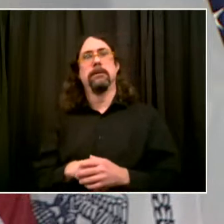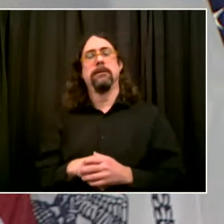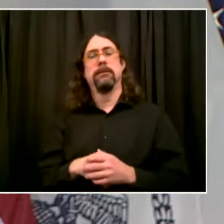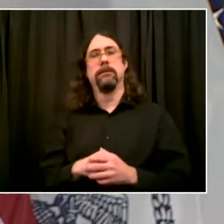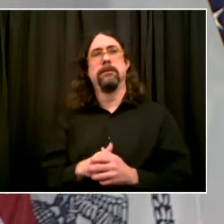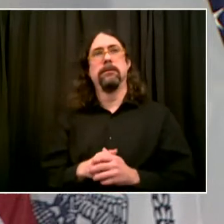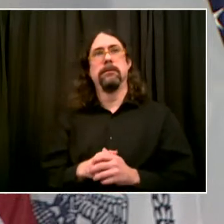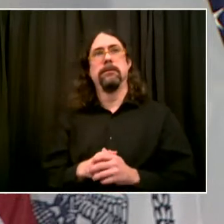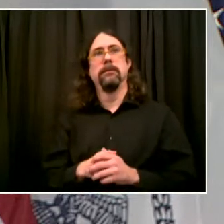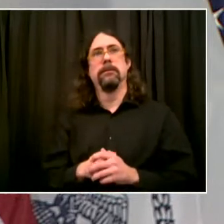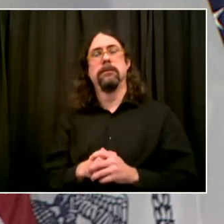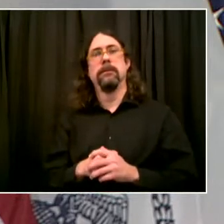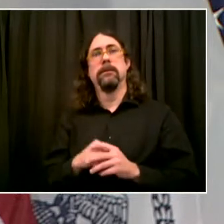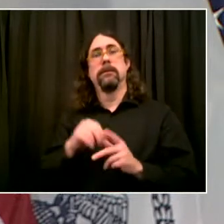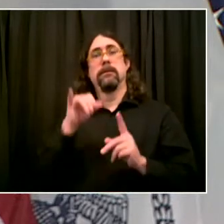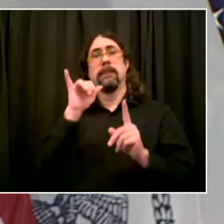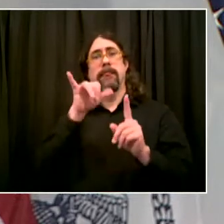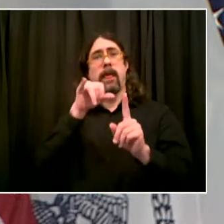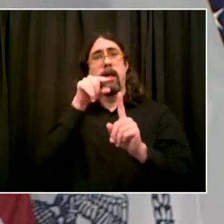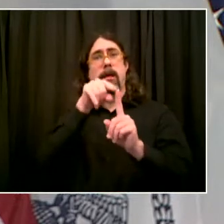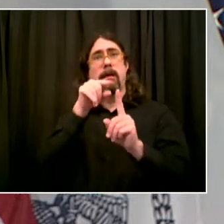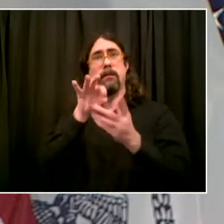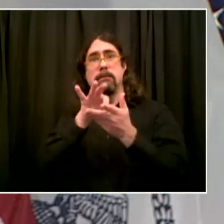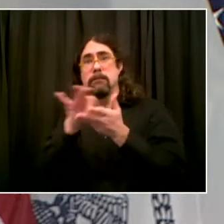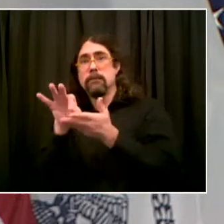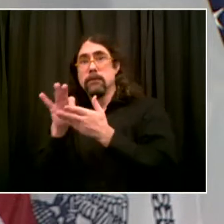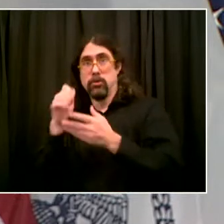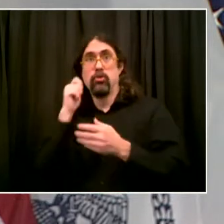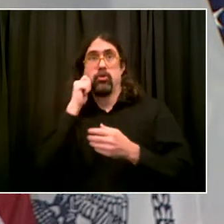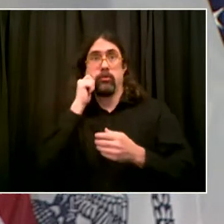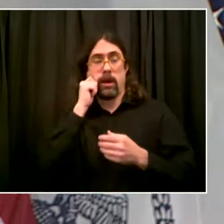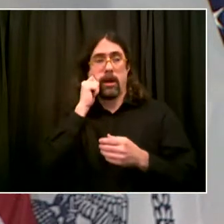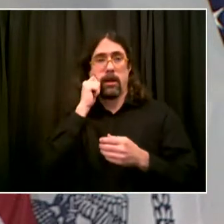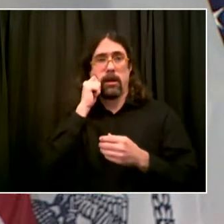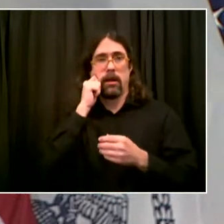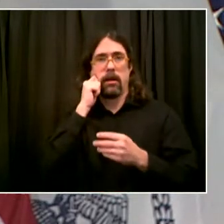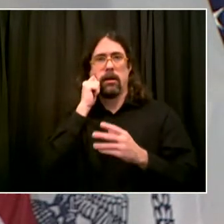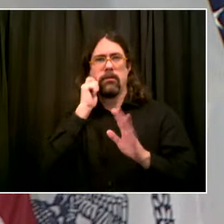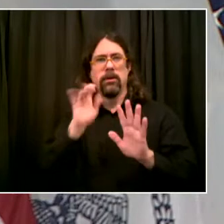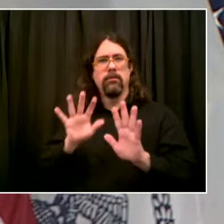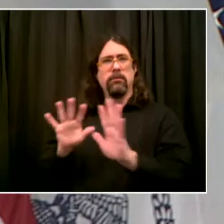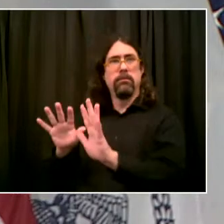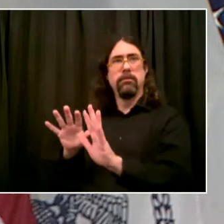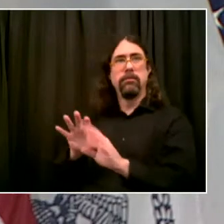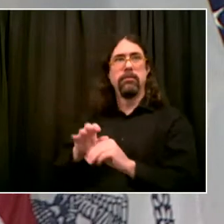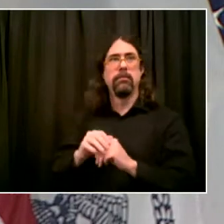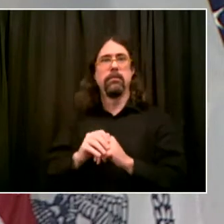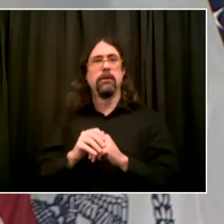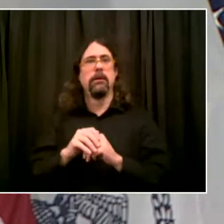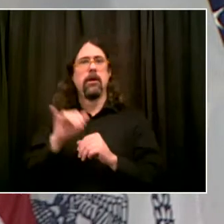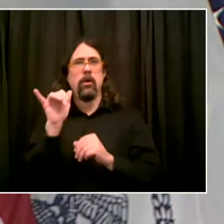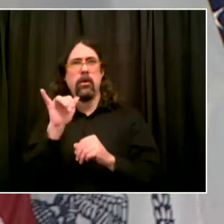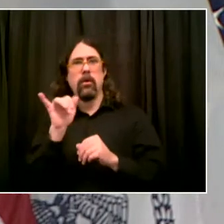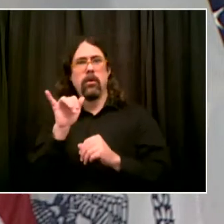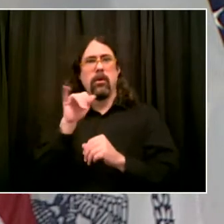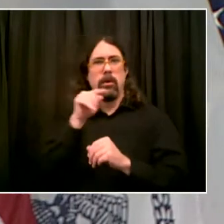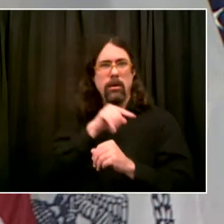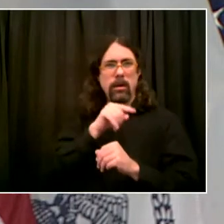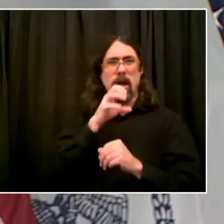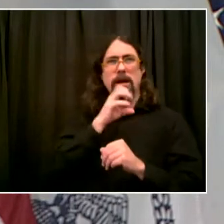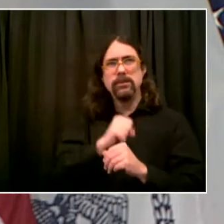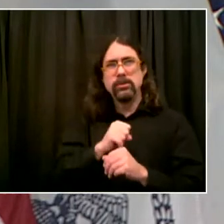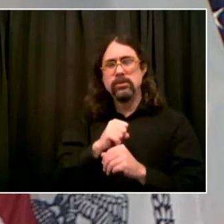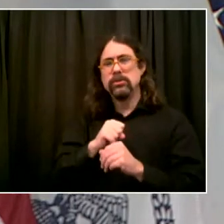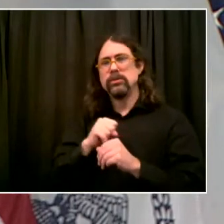us, whether they're educators, first responders, healthcare workers, et cetera. So the disparity is very